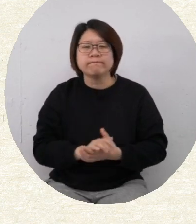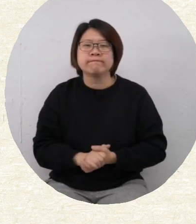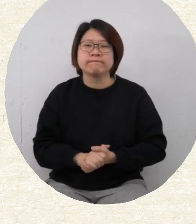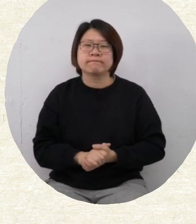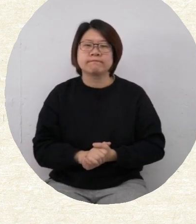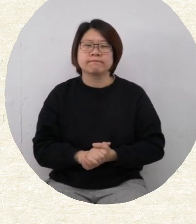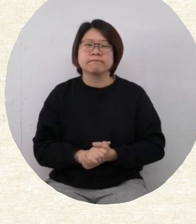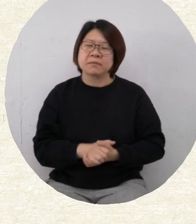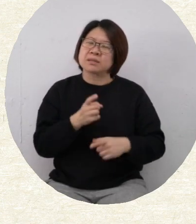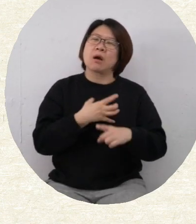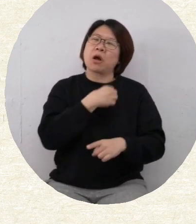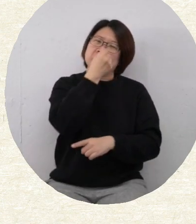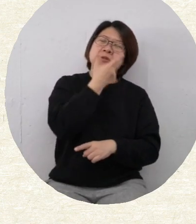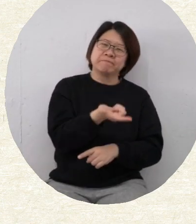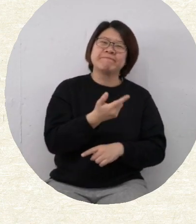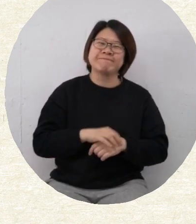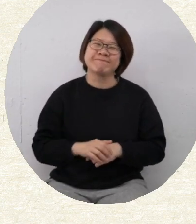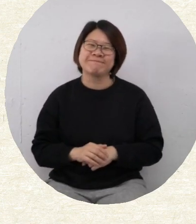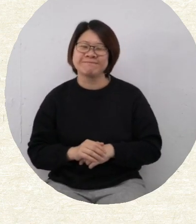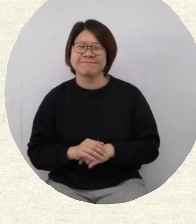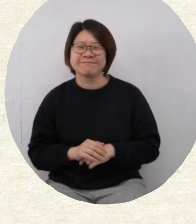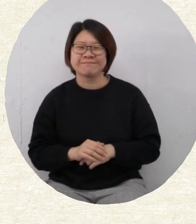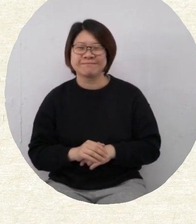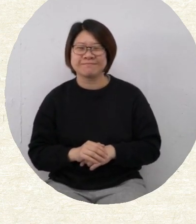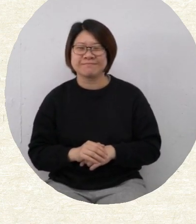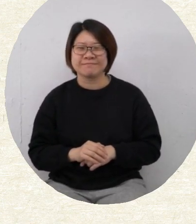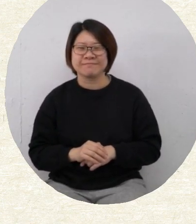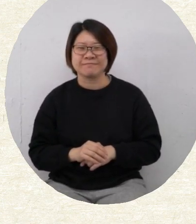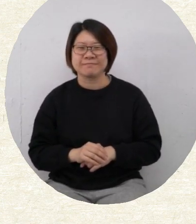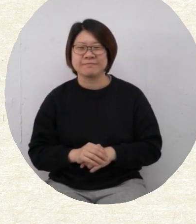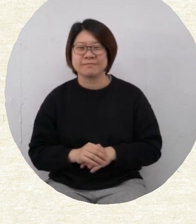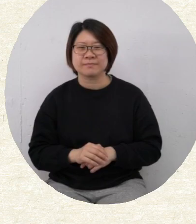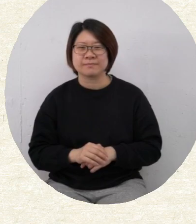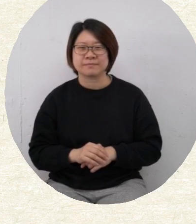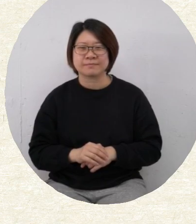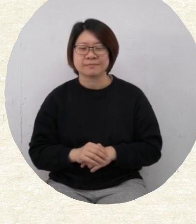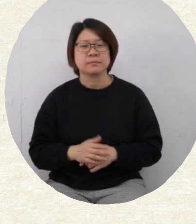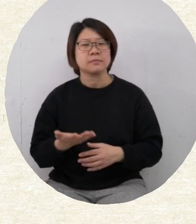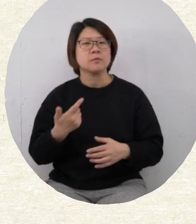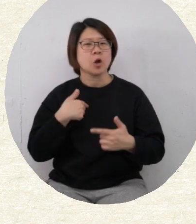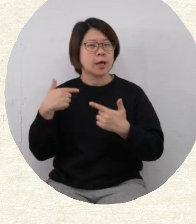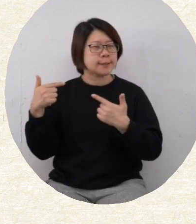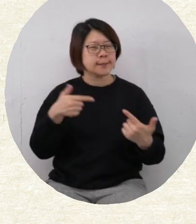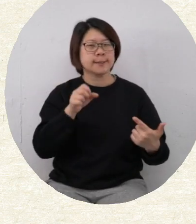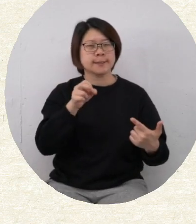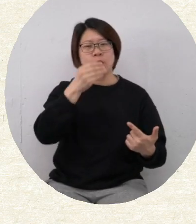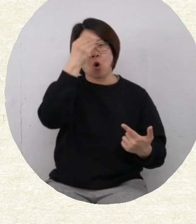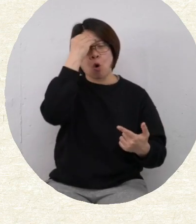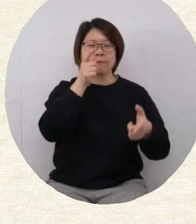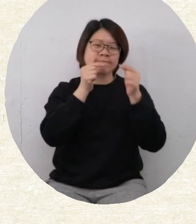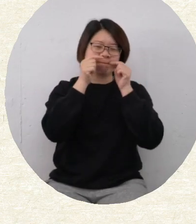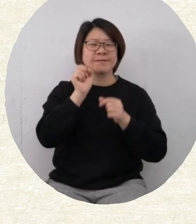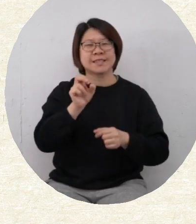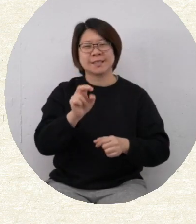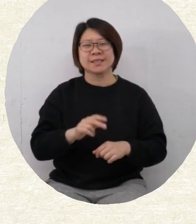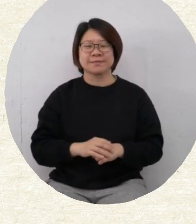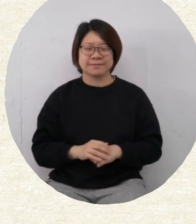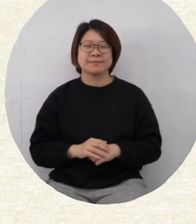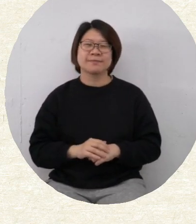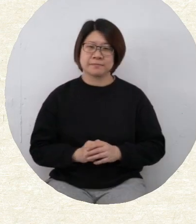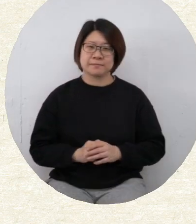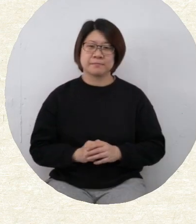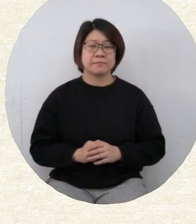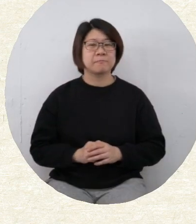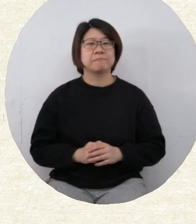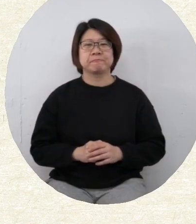traditional Asian glazing technique, but then it looks really foreign at the same time because